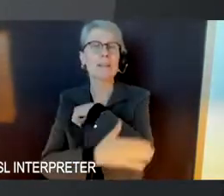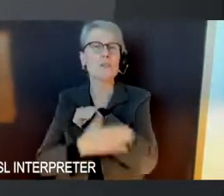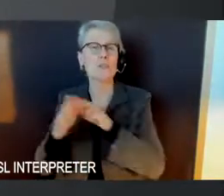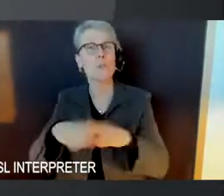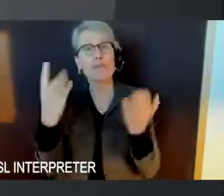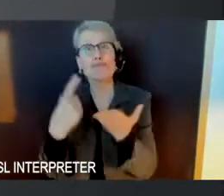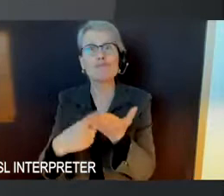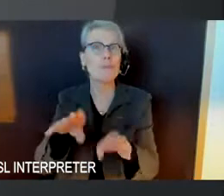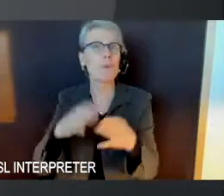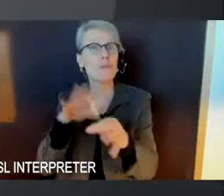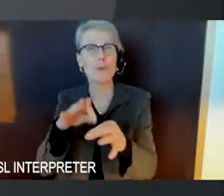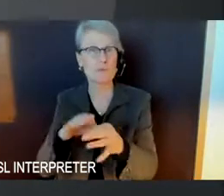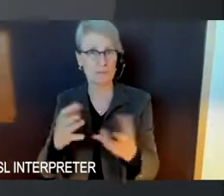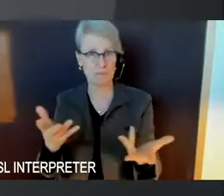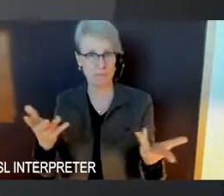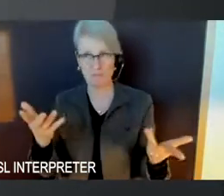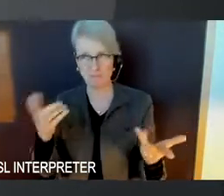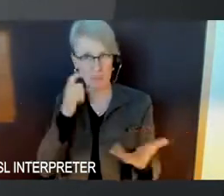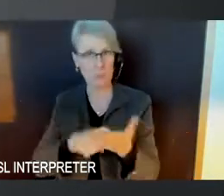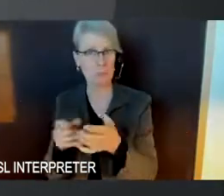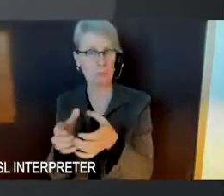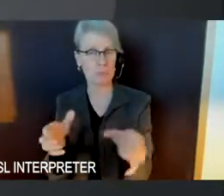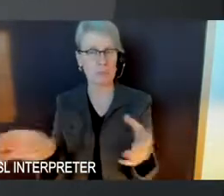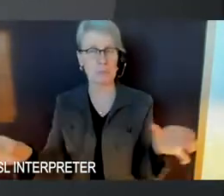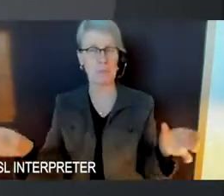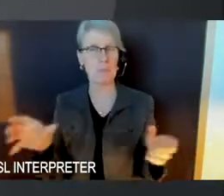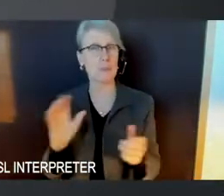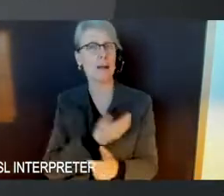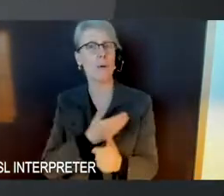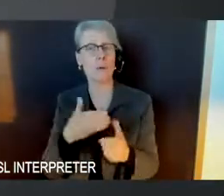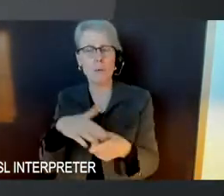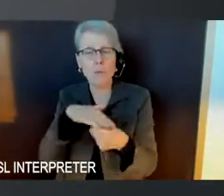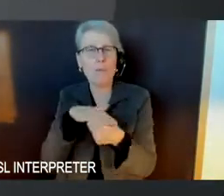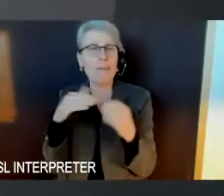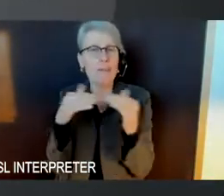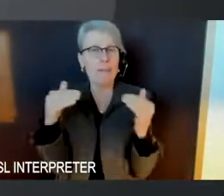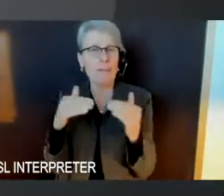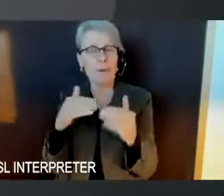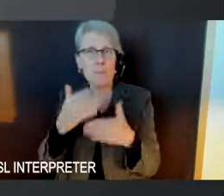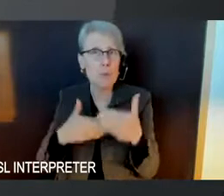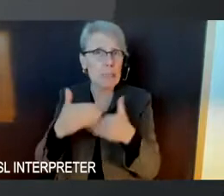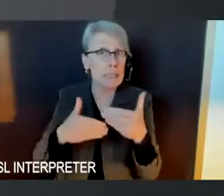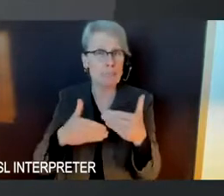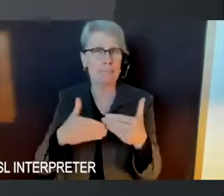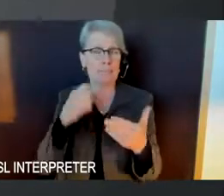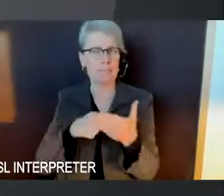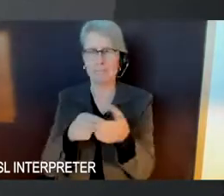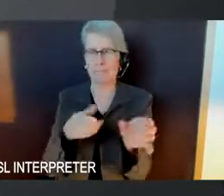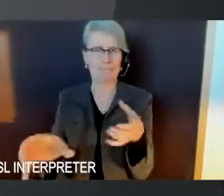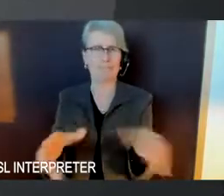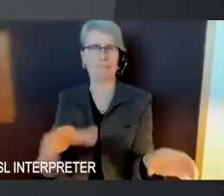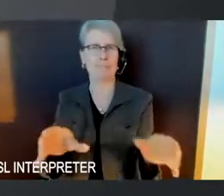democratic countries the world over. And it's wreaking havoc in our civic processes,